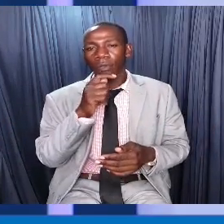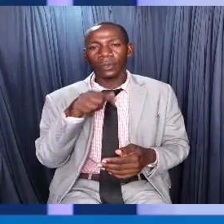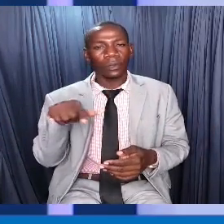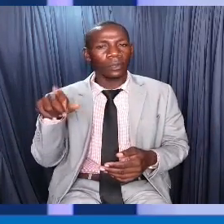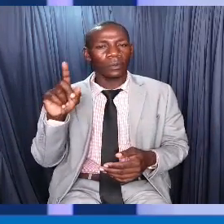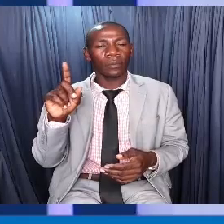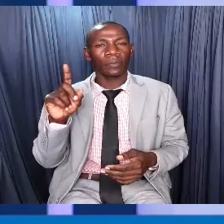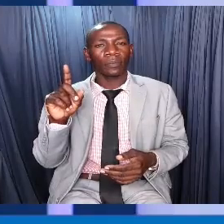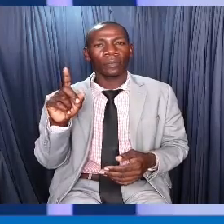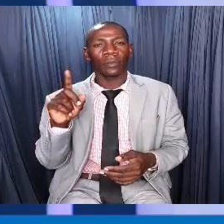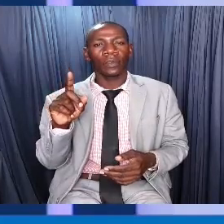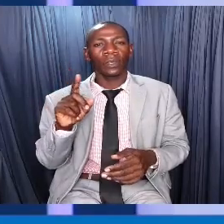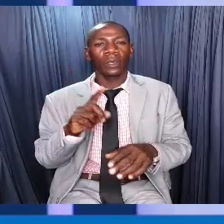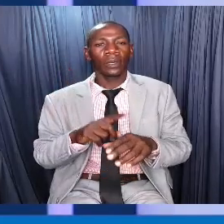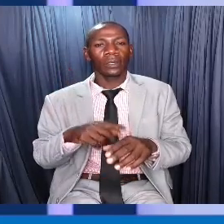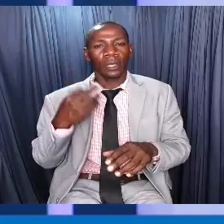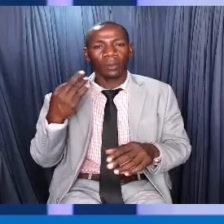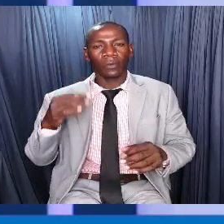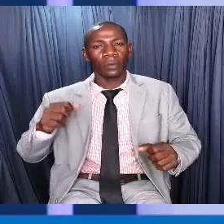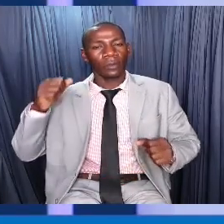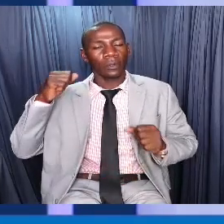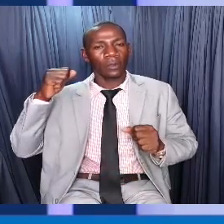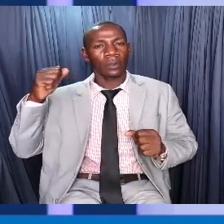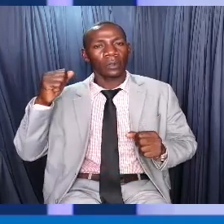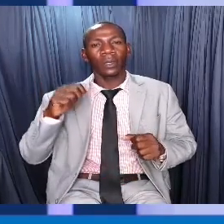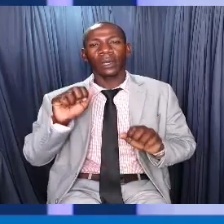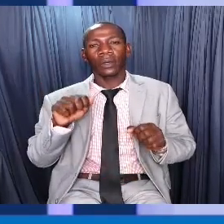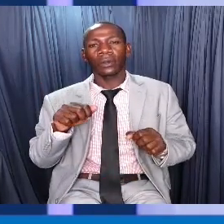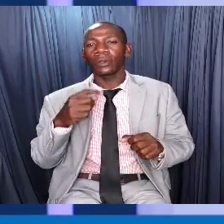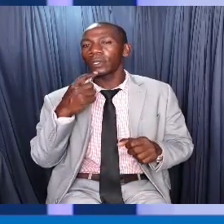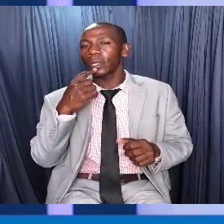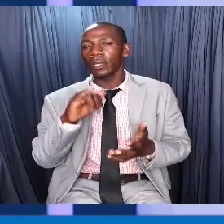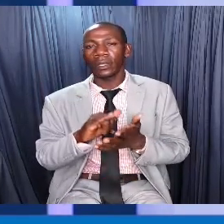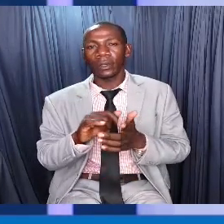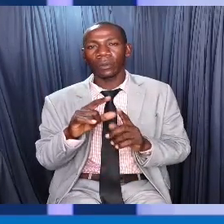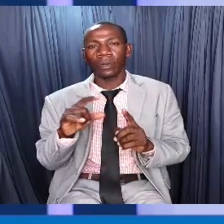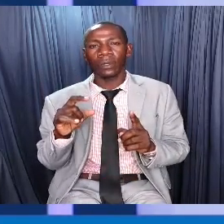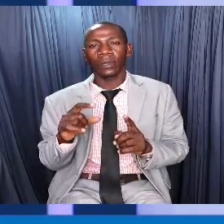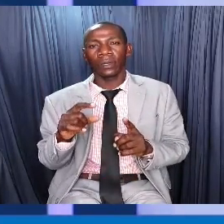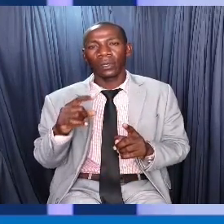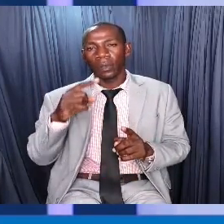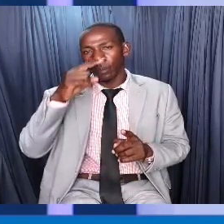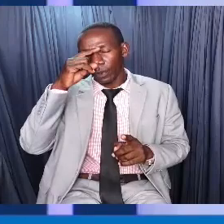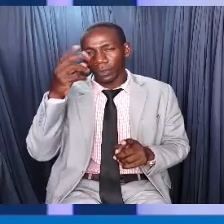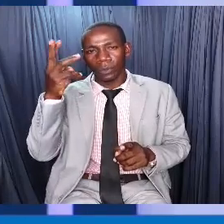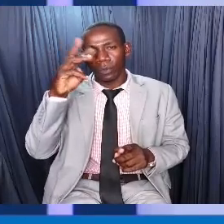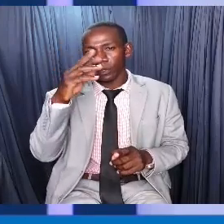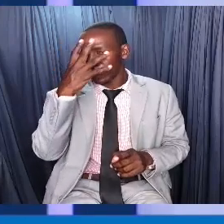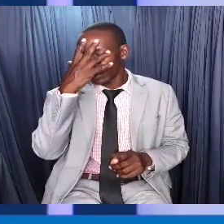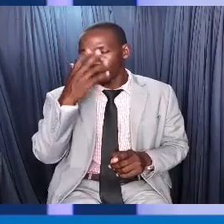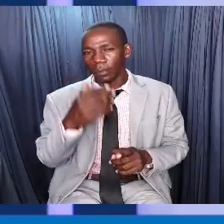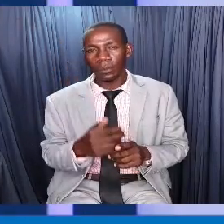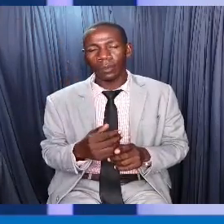and testified. Wakati ule wa ushujaa. At a time of the bravery. Hangeweza kusema hilo neno. He could not be able to say that. Maana ingekuwa ni aibu. Because it was